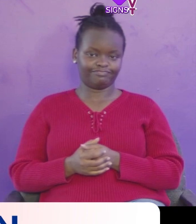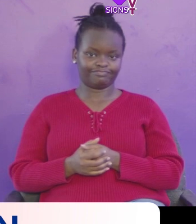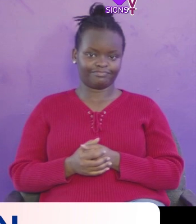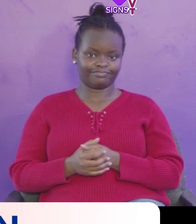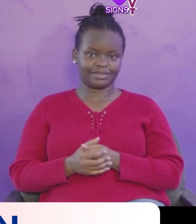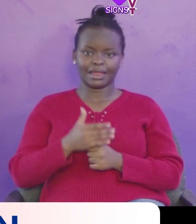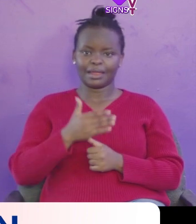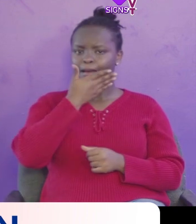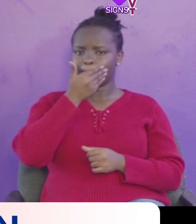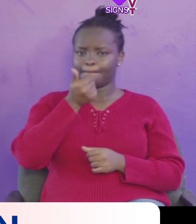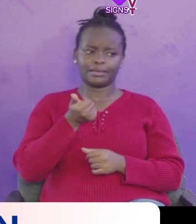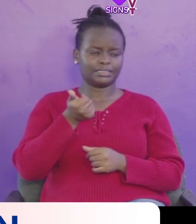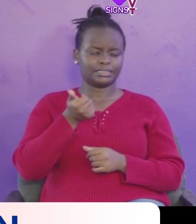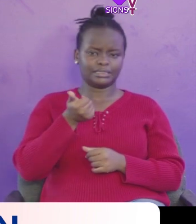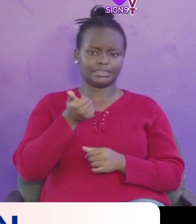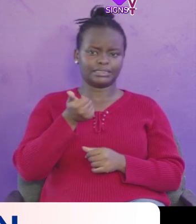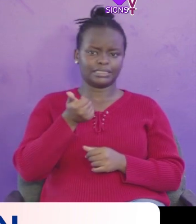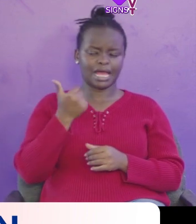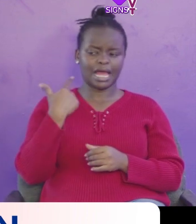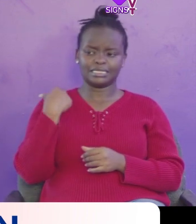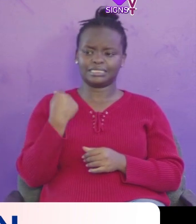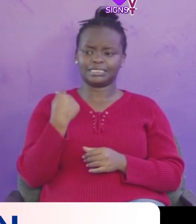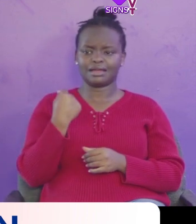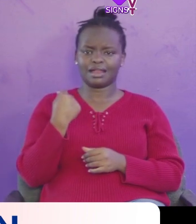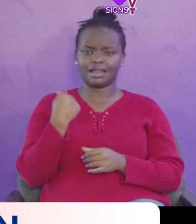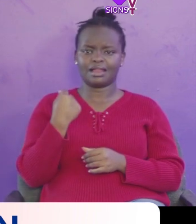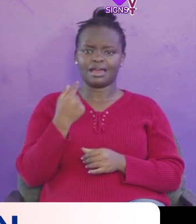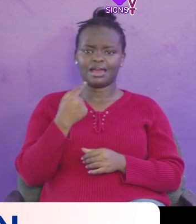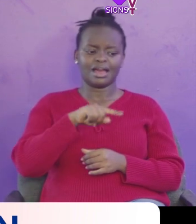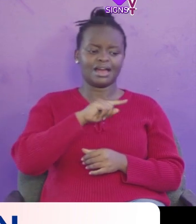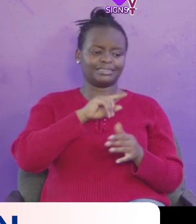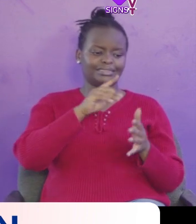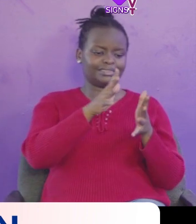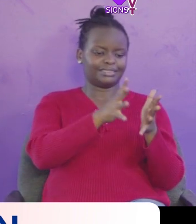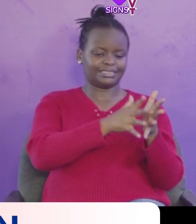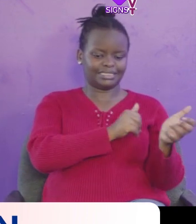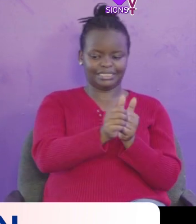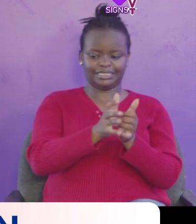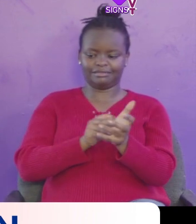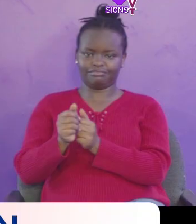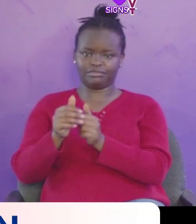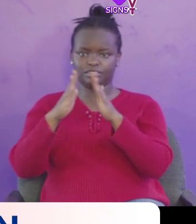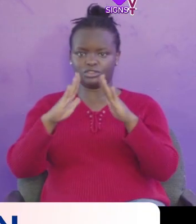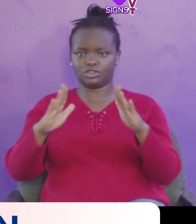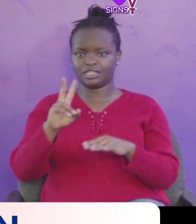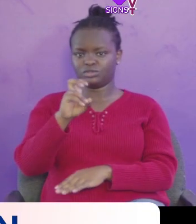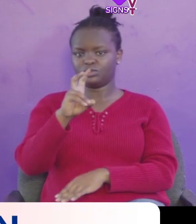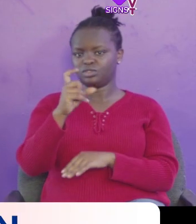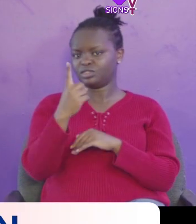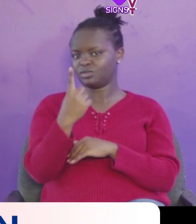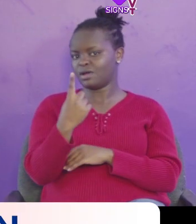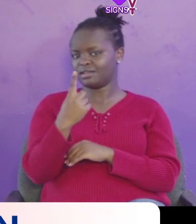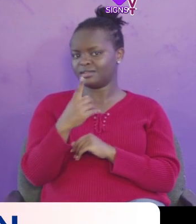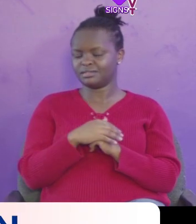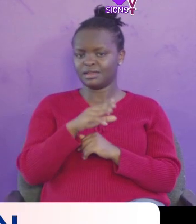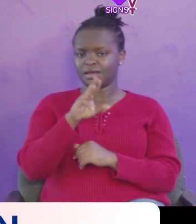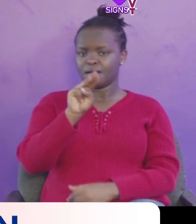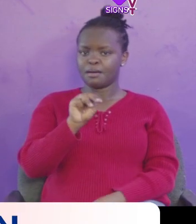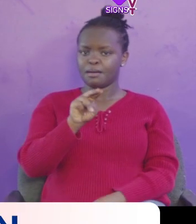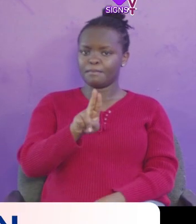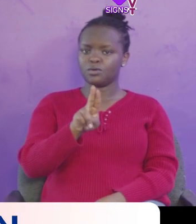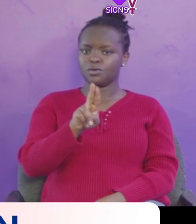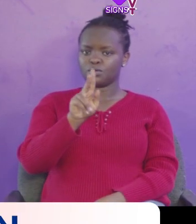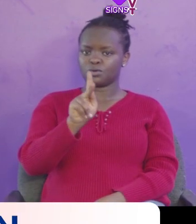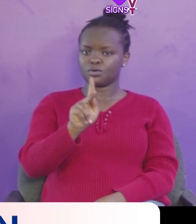ilikuwa best until tubomolewe 2021. Maisha ilikuwa best. Mukuru is the place where you can